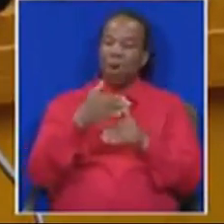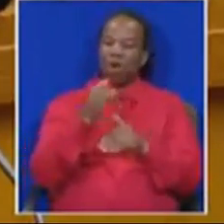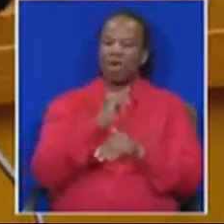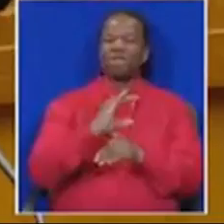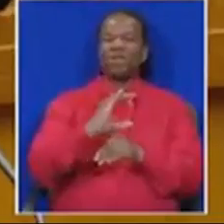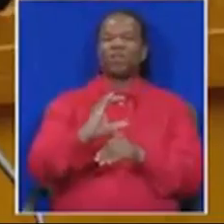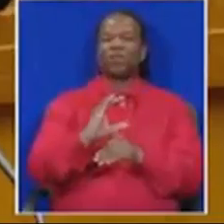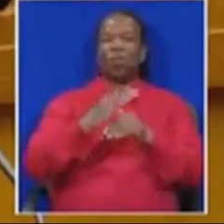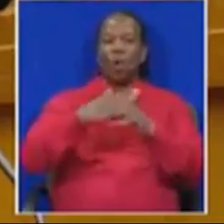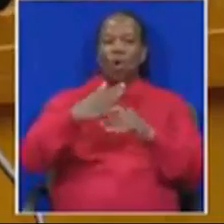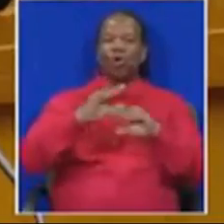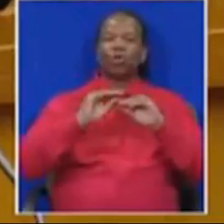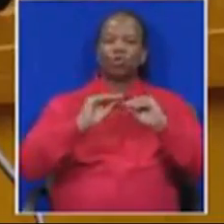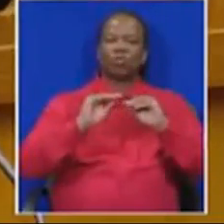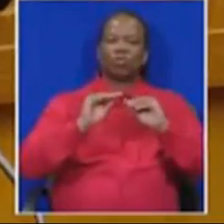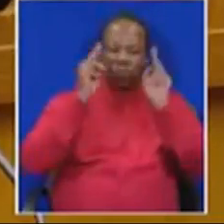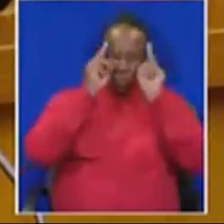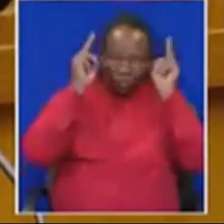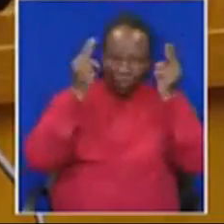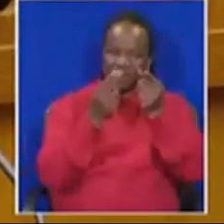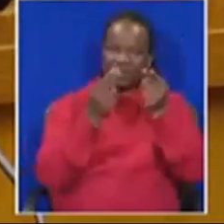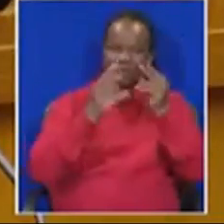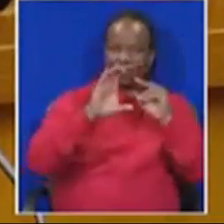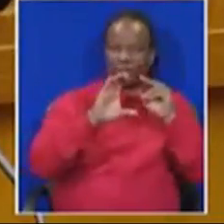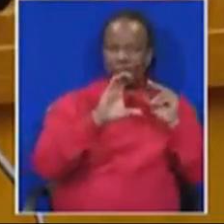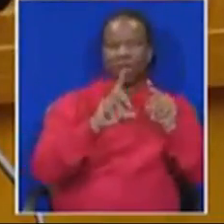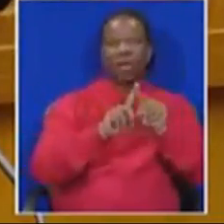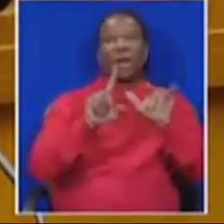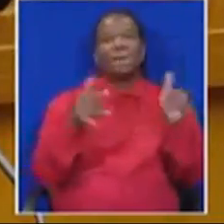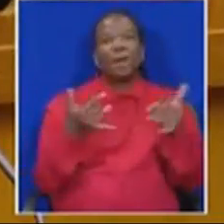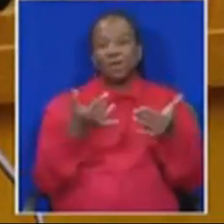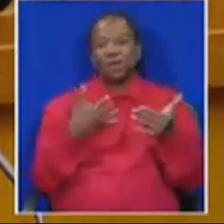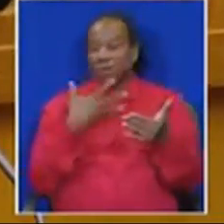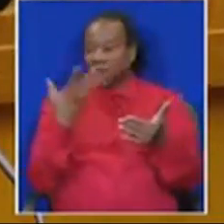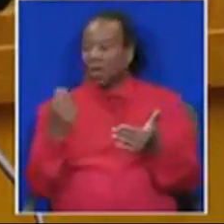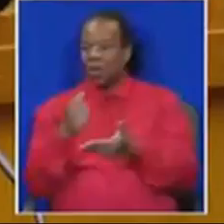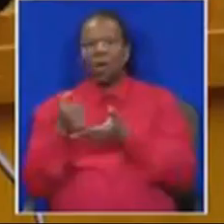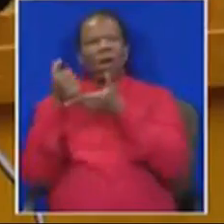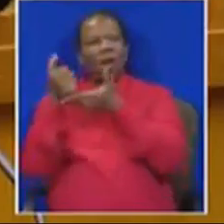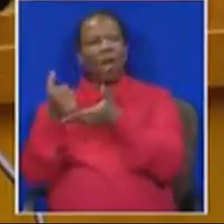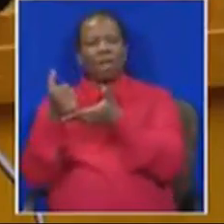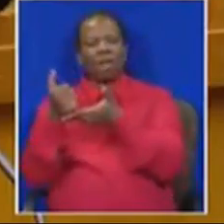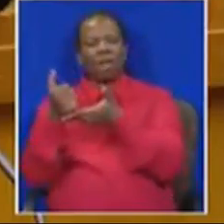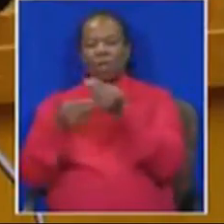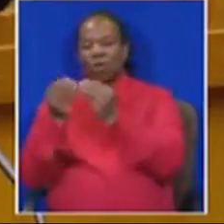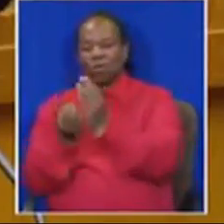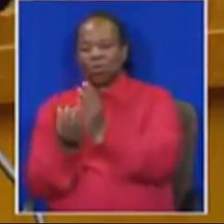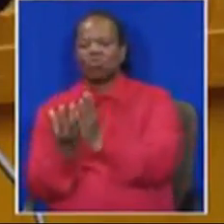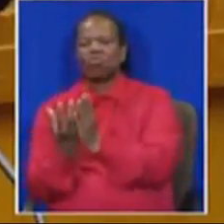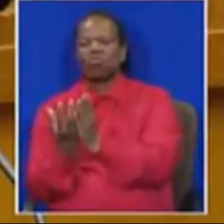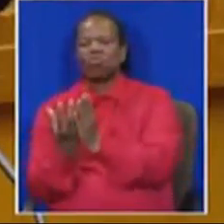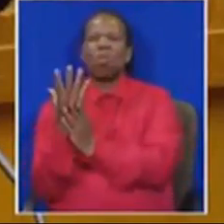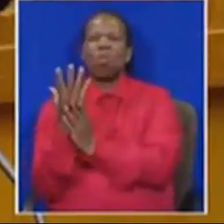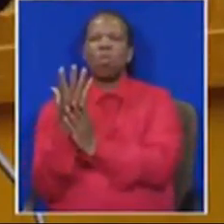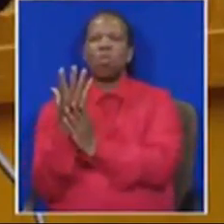higher education is expected to contribute to greater economic growth, to also